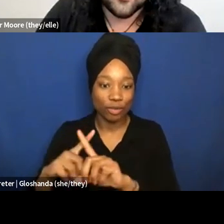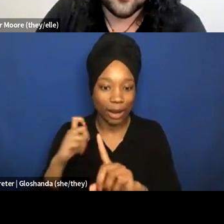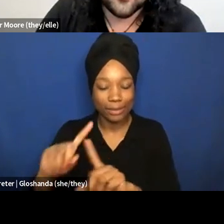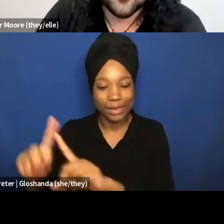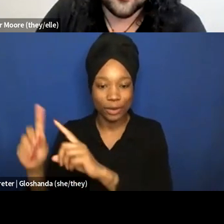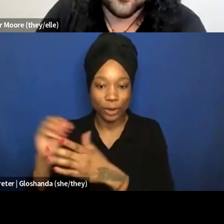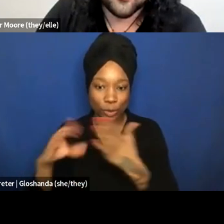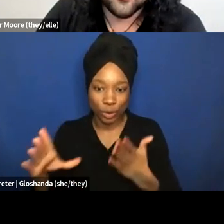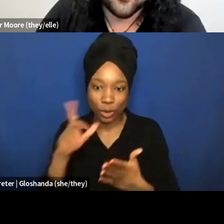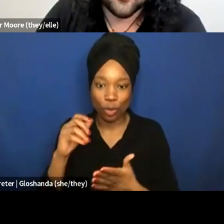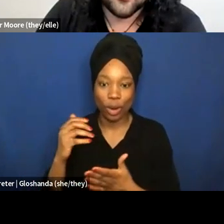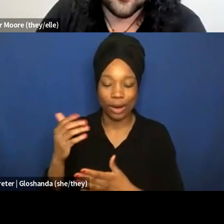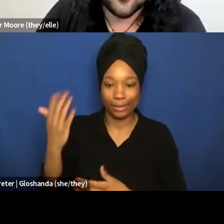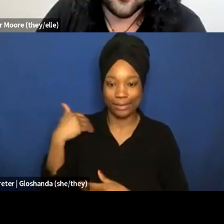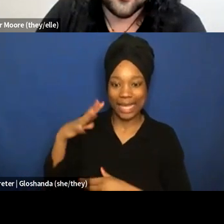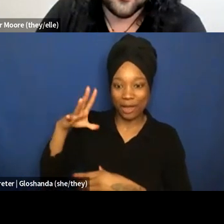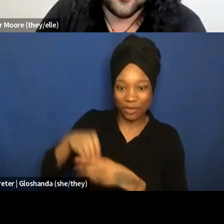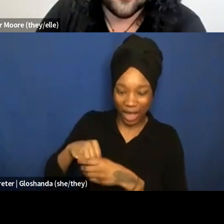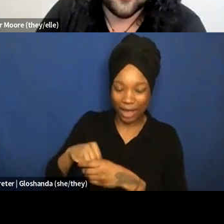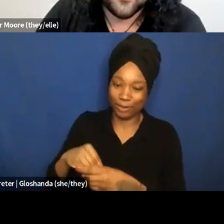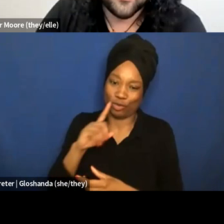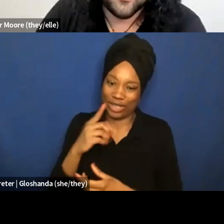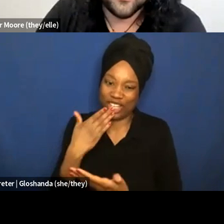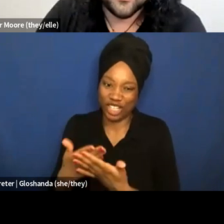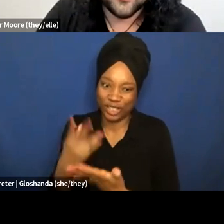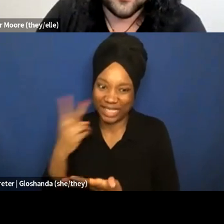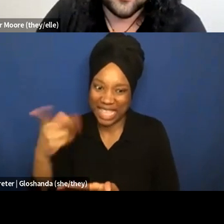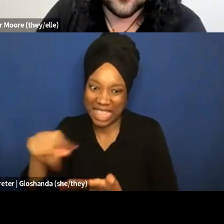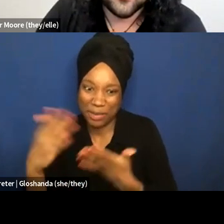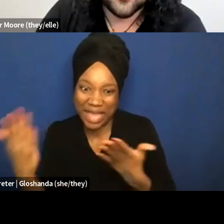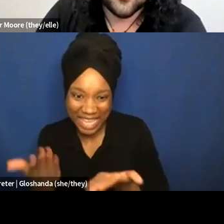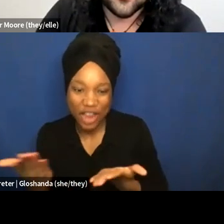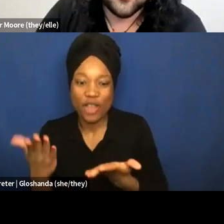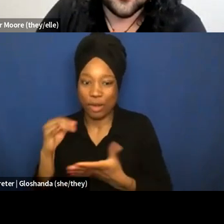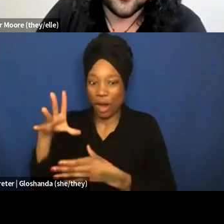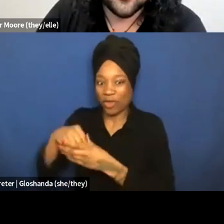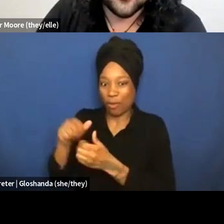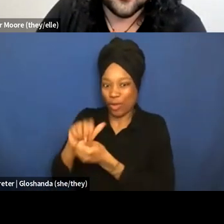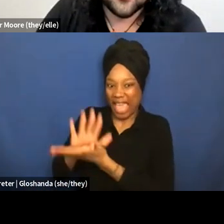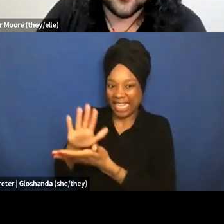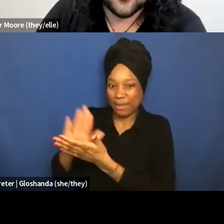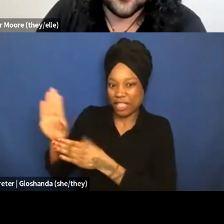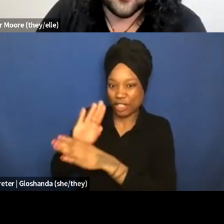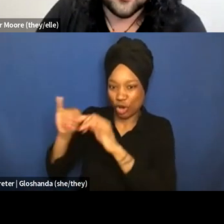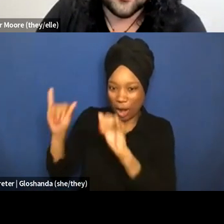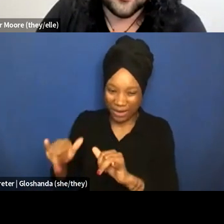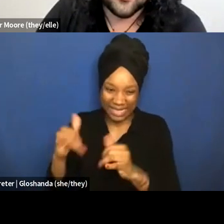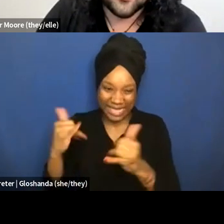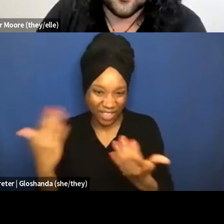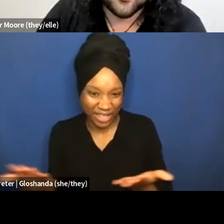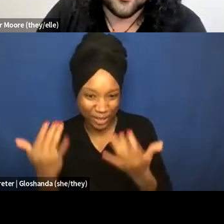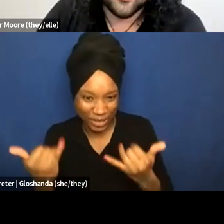industrial complex previously. It's so good to see y'all and to have y'all here. I would also share that I'm the host of